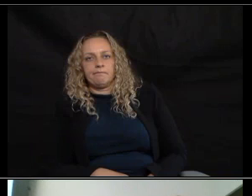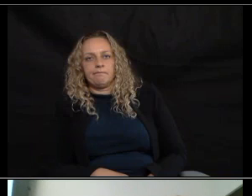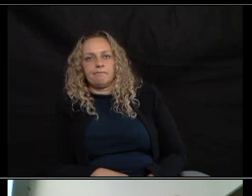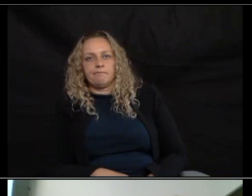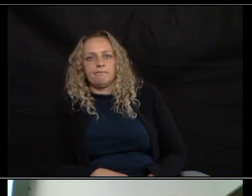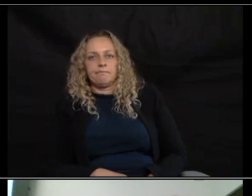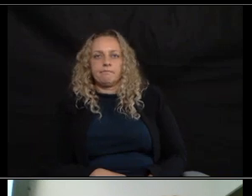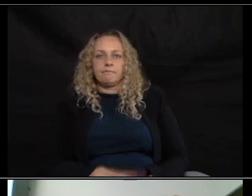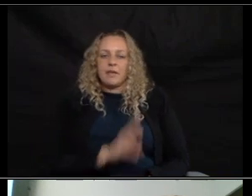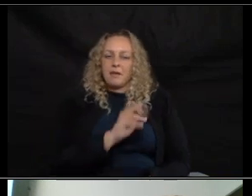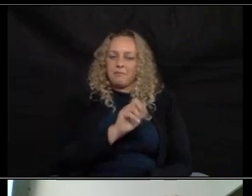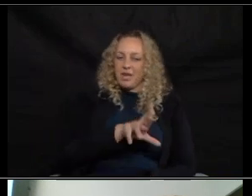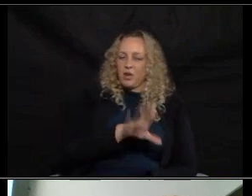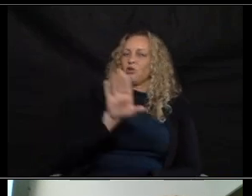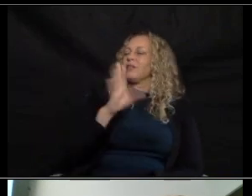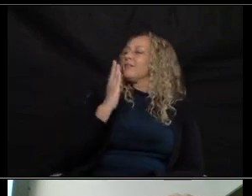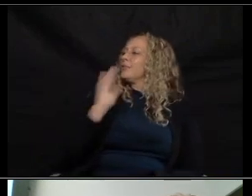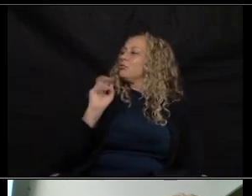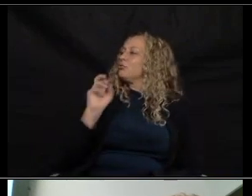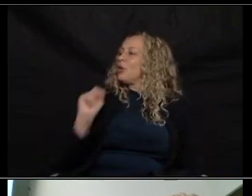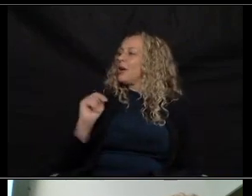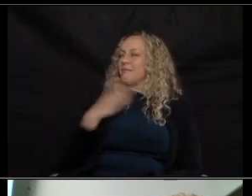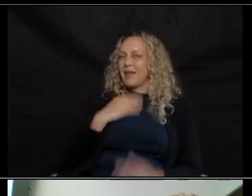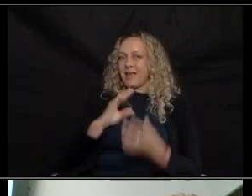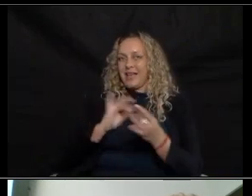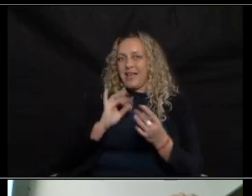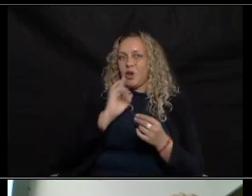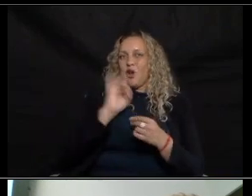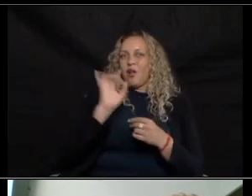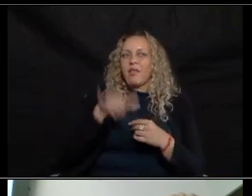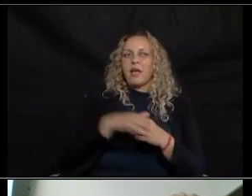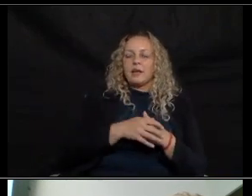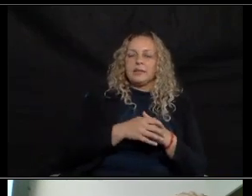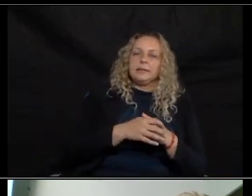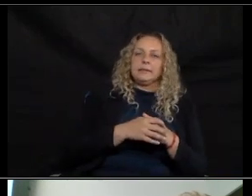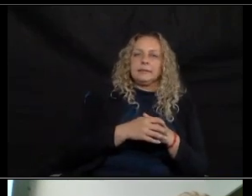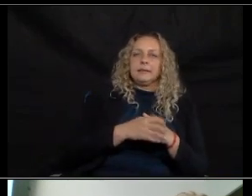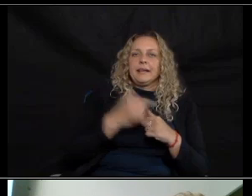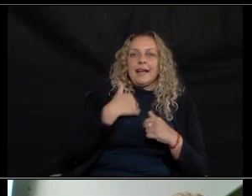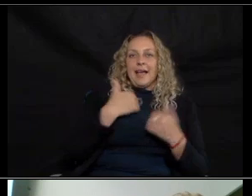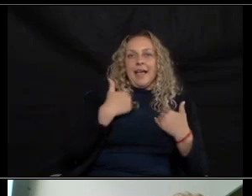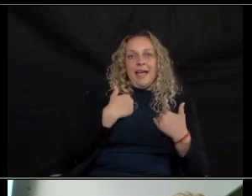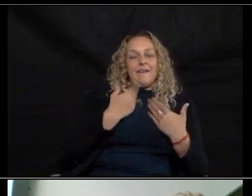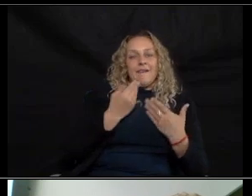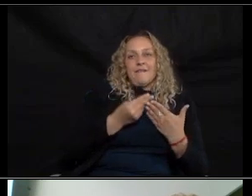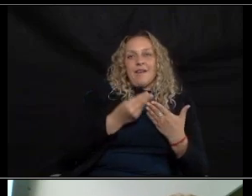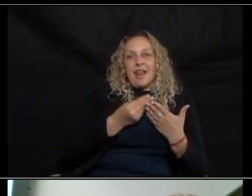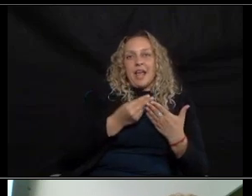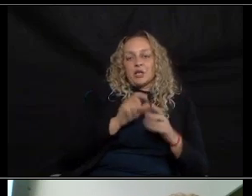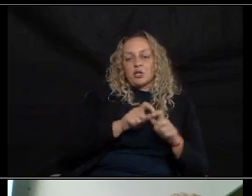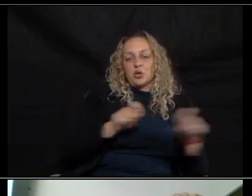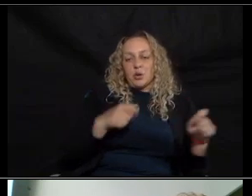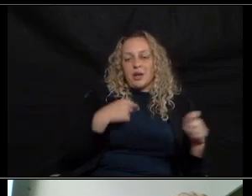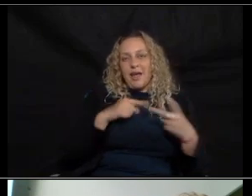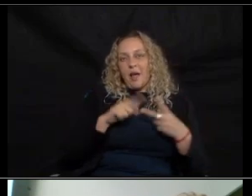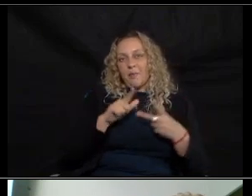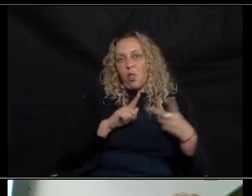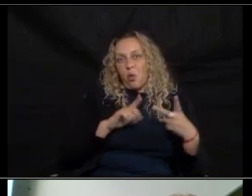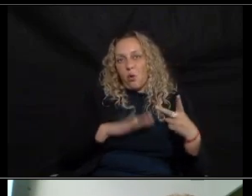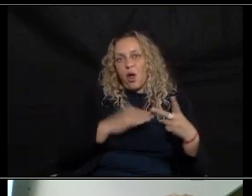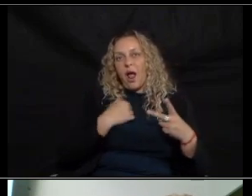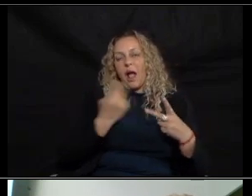Thank you, John. You know, my comments are is that, you know, I have a finance degree. I am an attorney, so I may